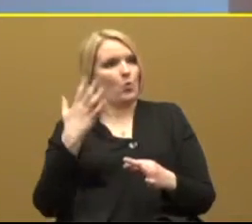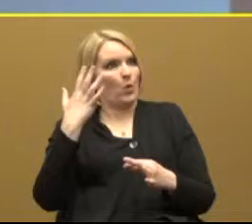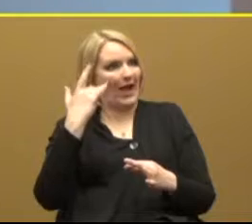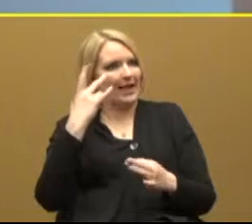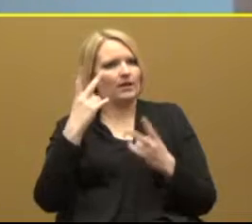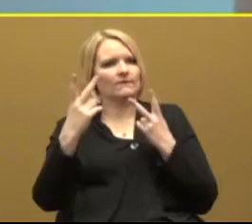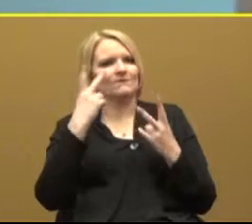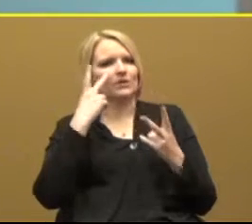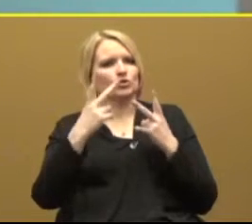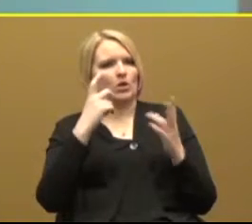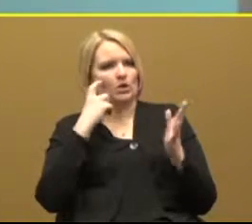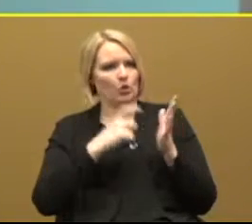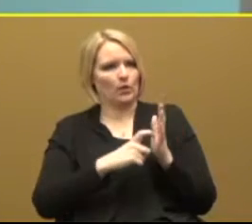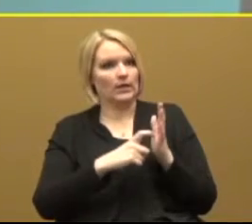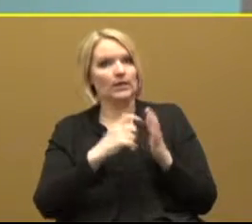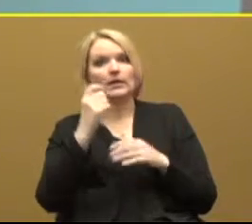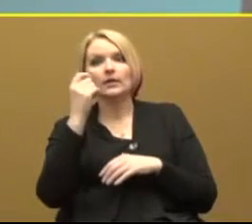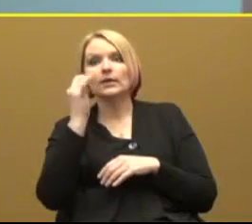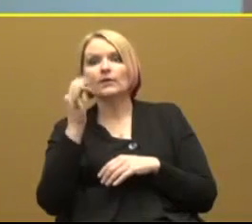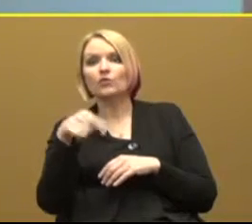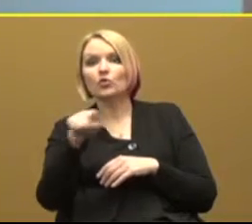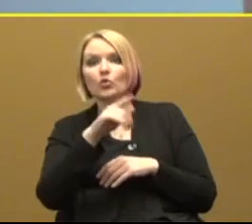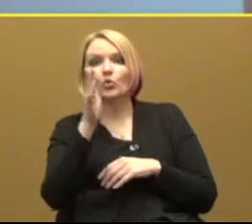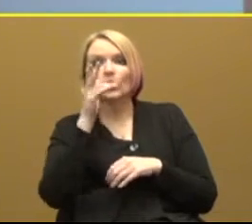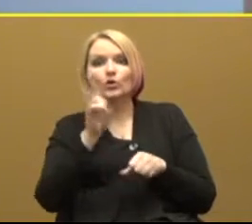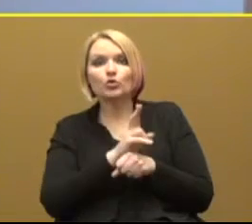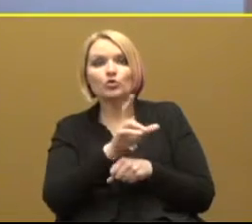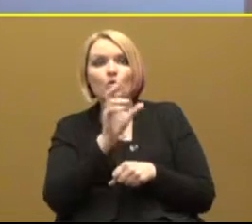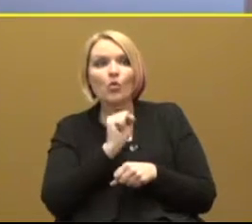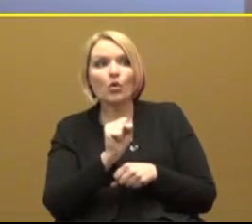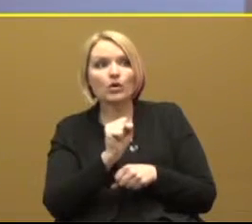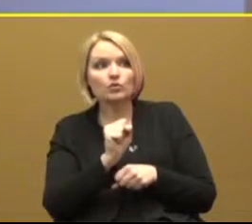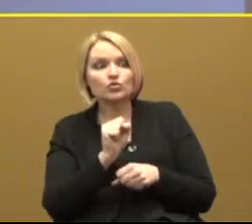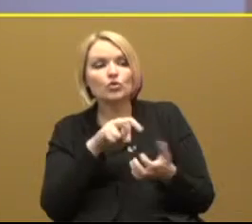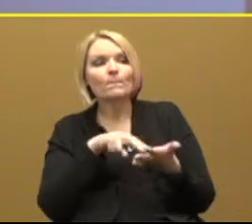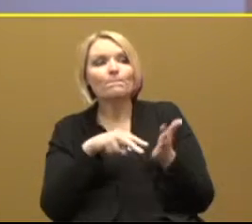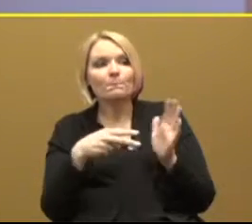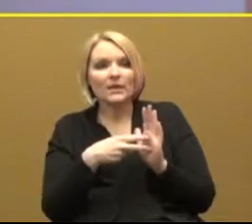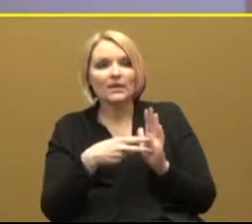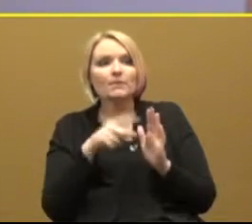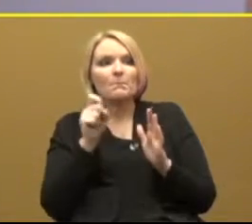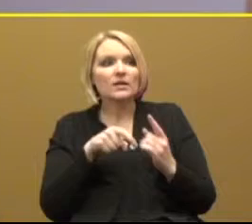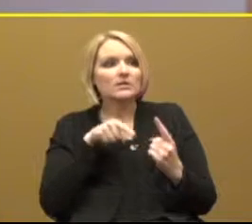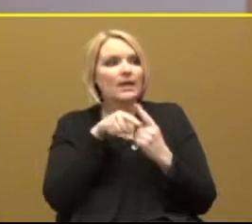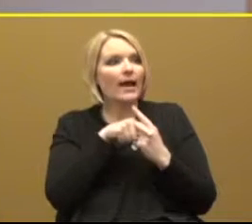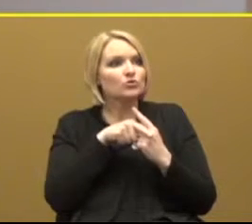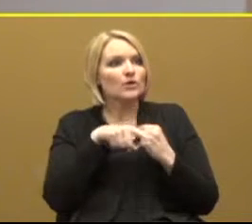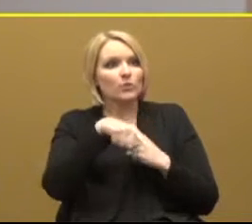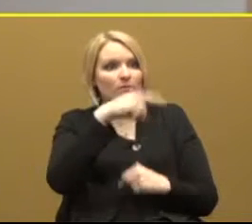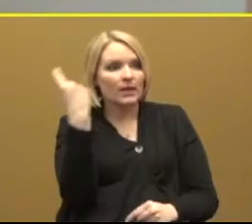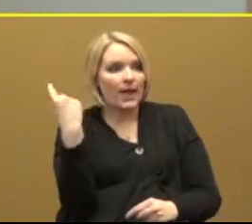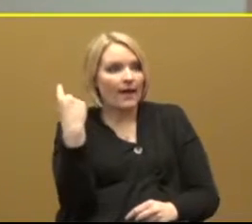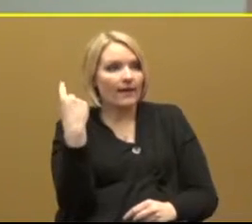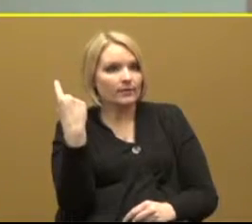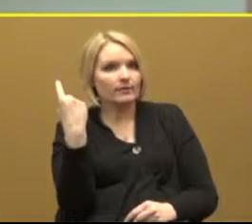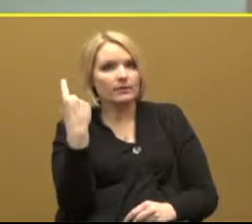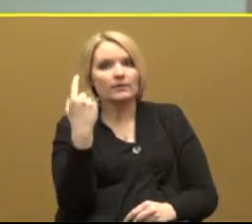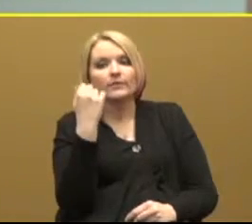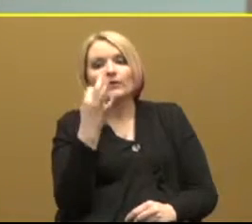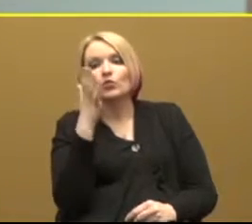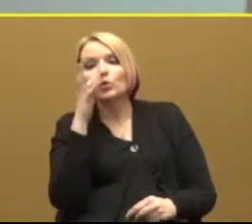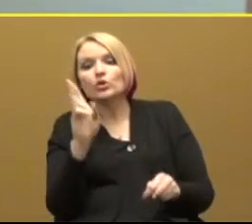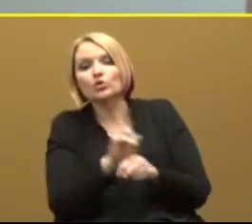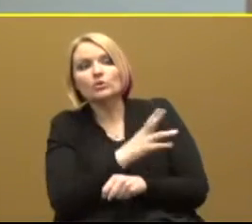acuity. If you're going to use orange, it has to be contrasted with black. If you're going to